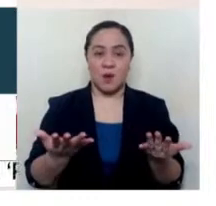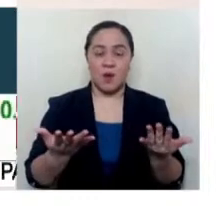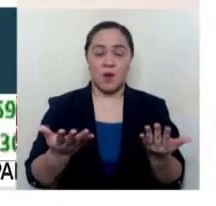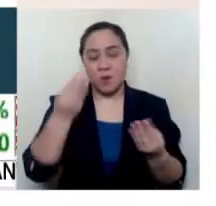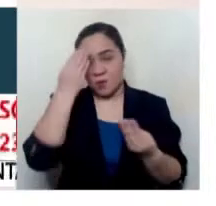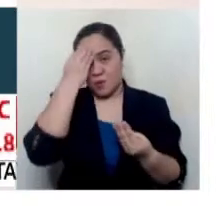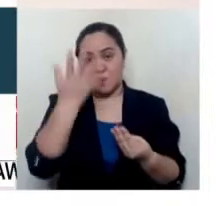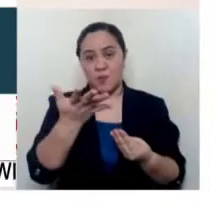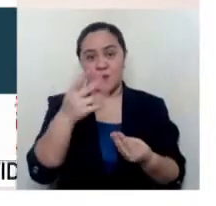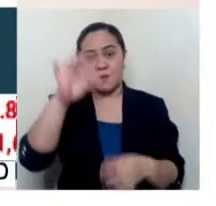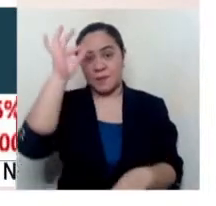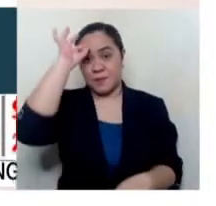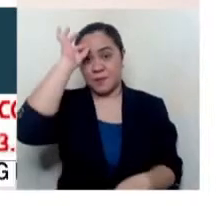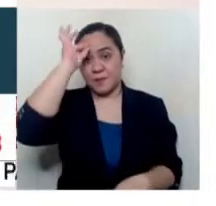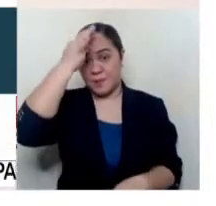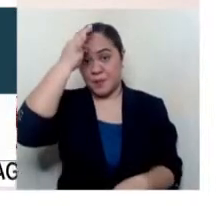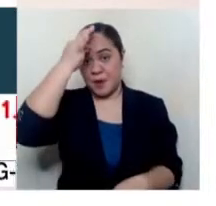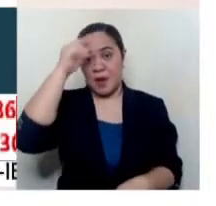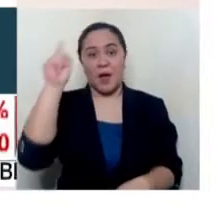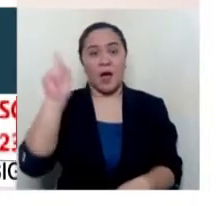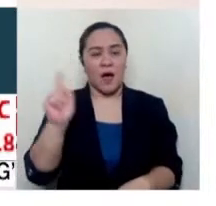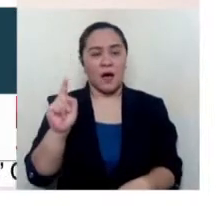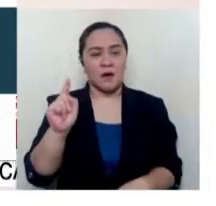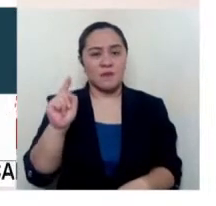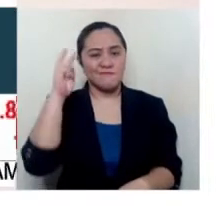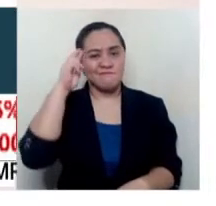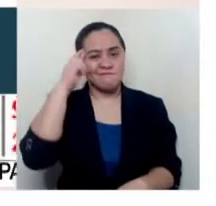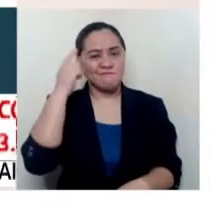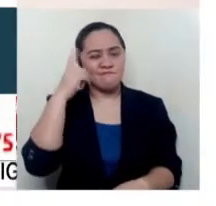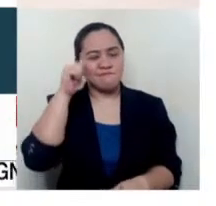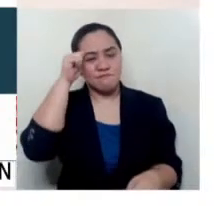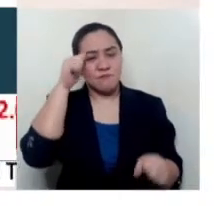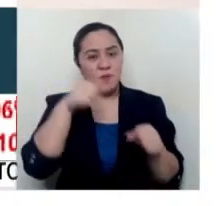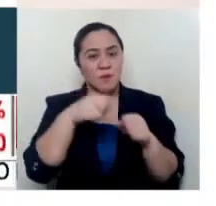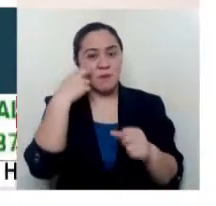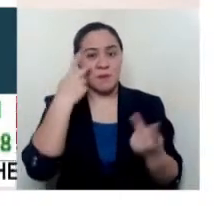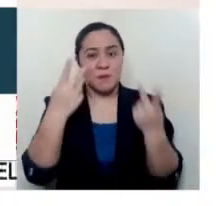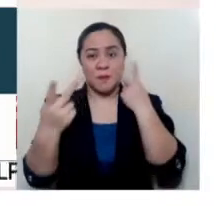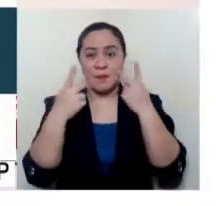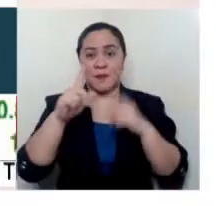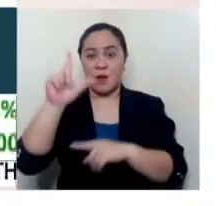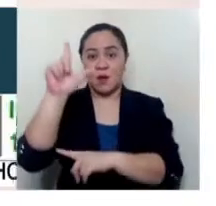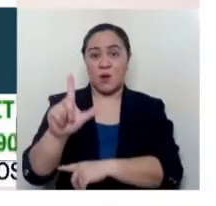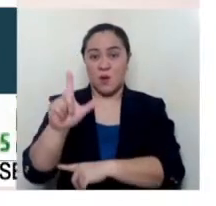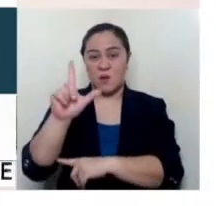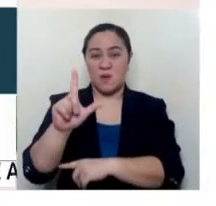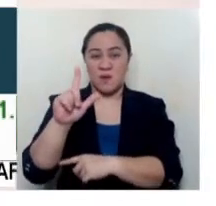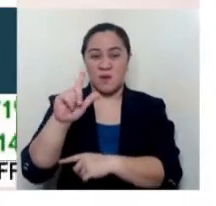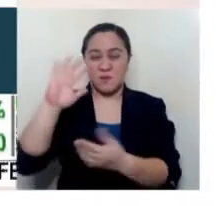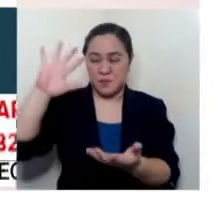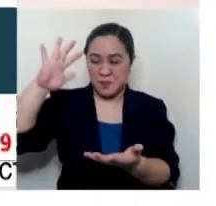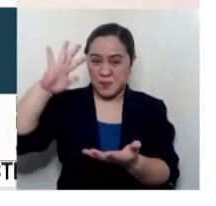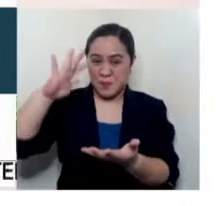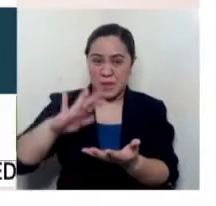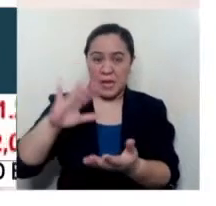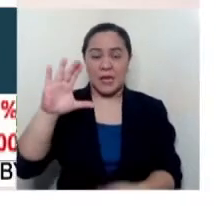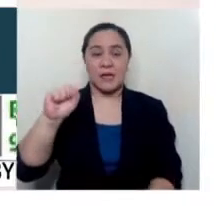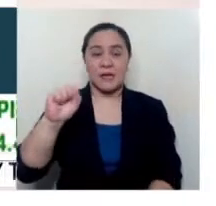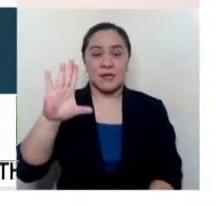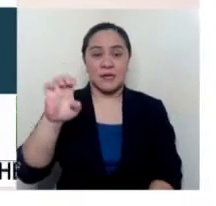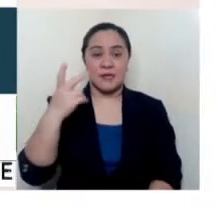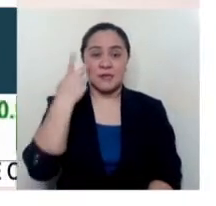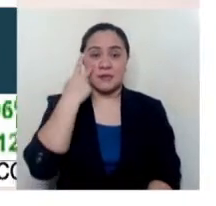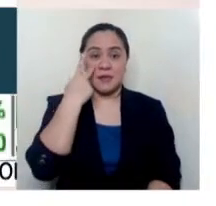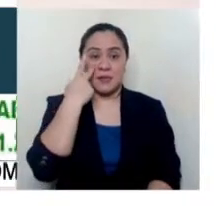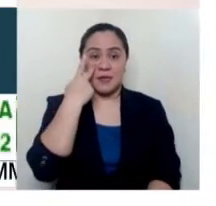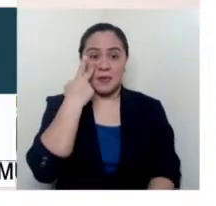to remind everyone that although that we are seeing less number of COVID cases than what we have seen in